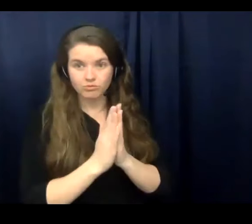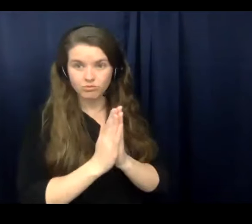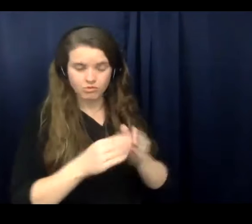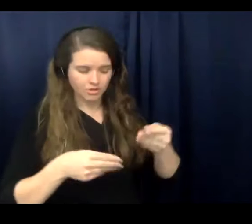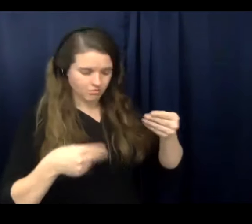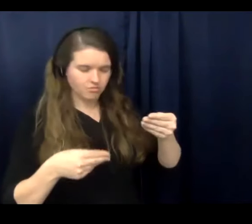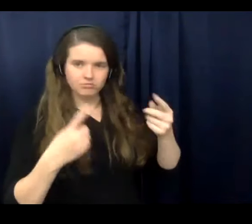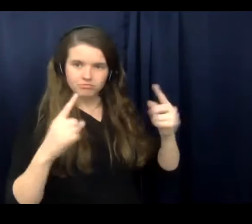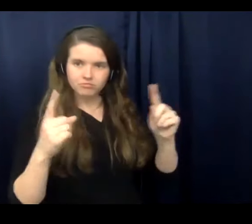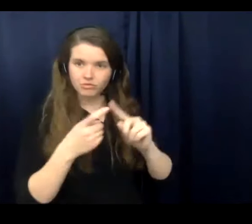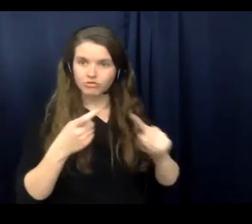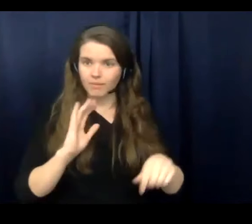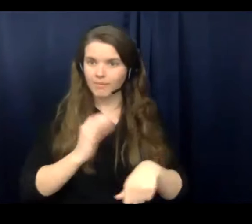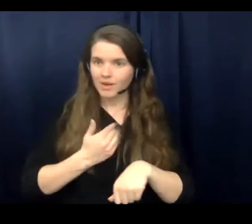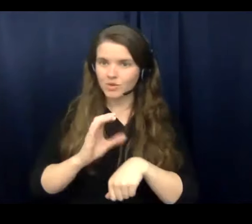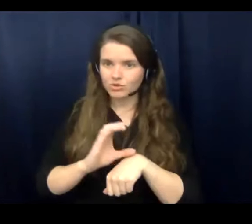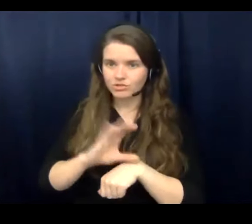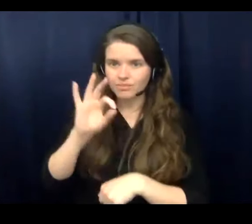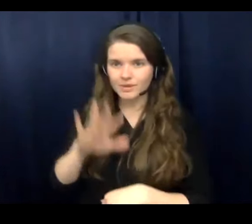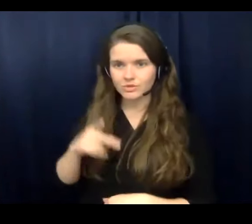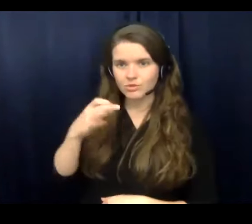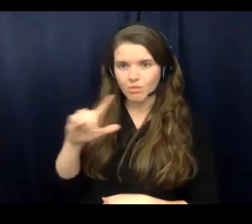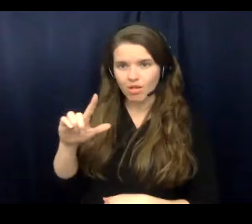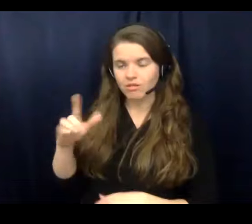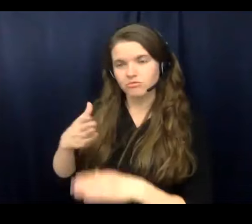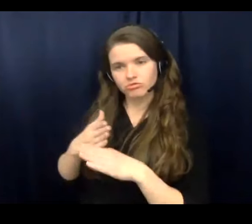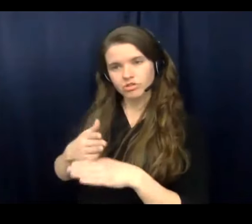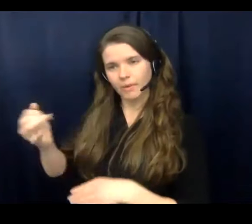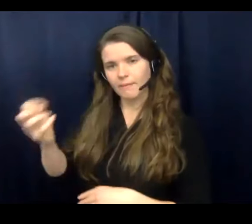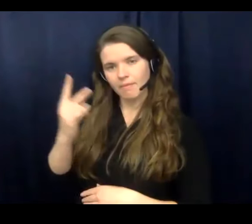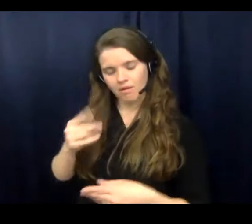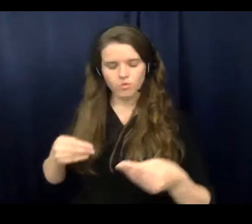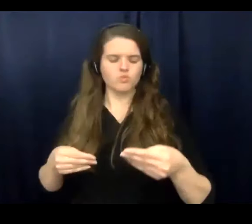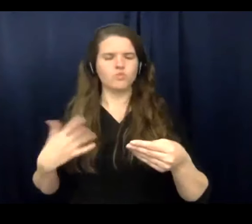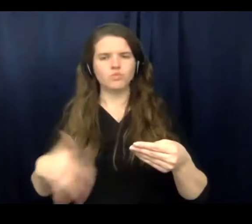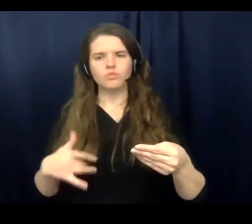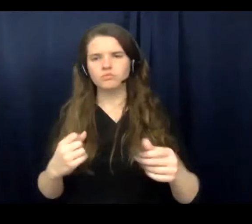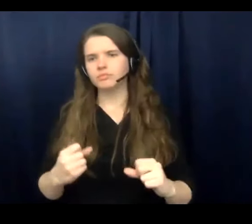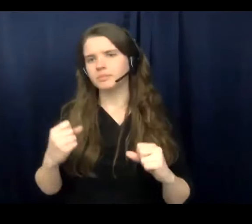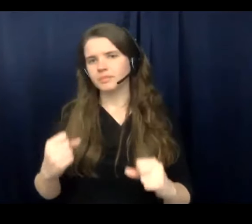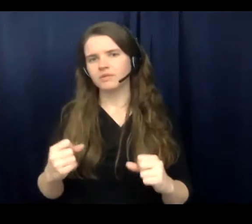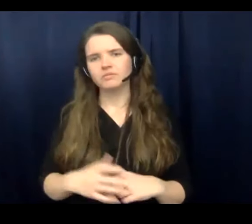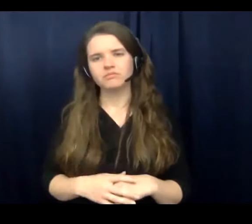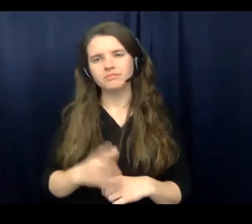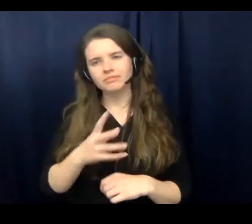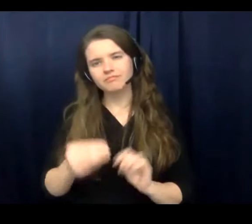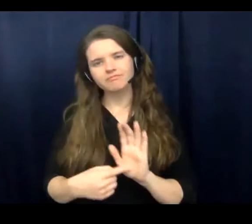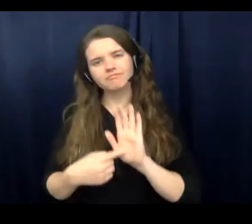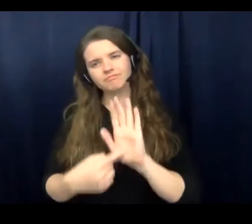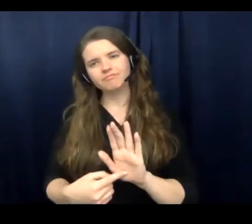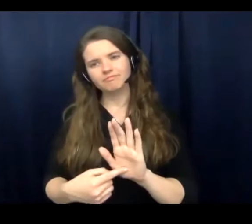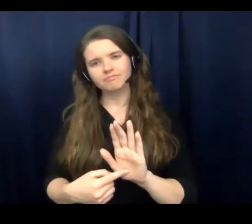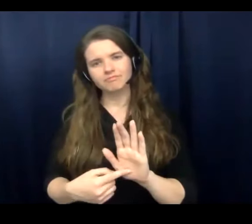from Paul in our church, and he shared something back to us. I think it's pretty powerful, and just to show that, you know, we